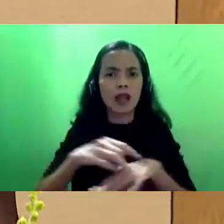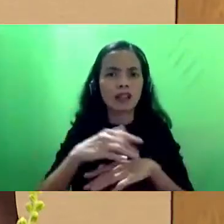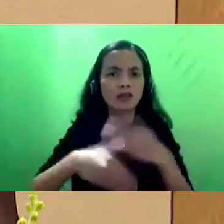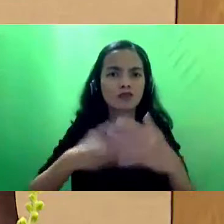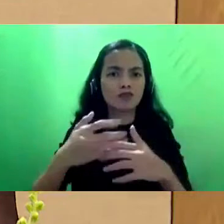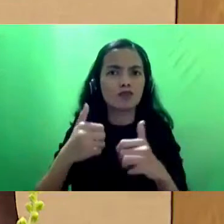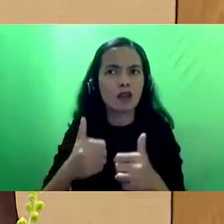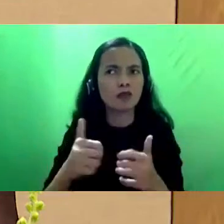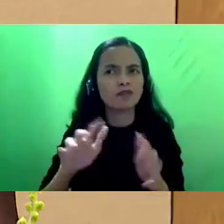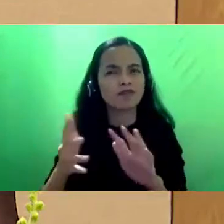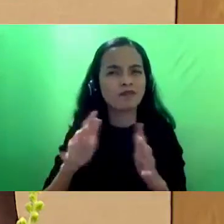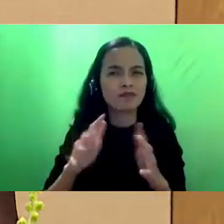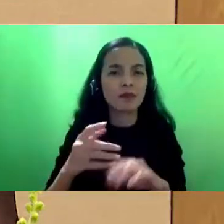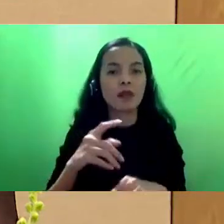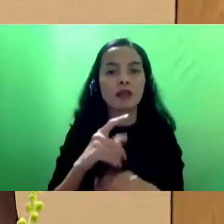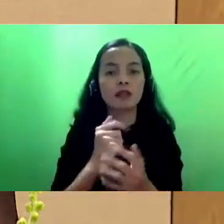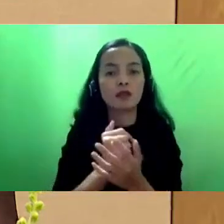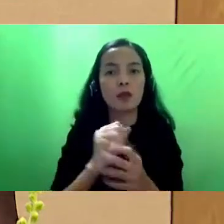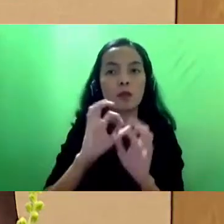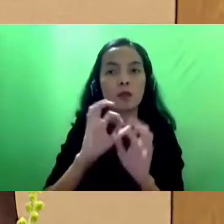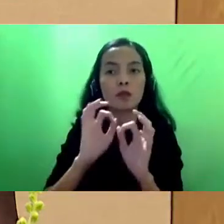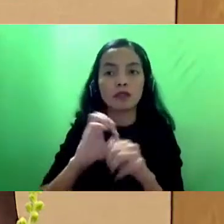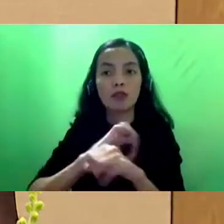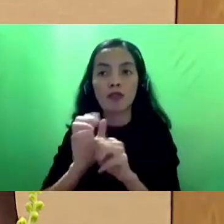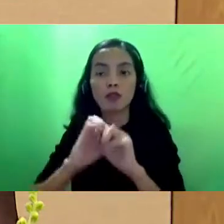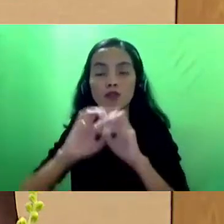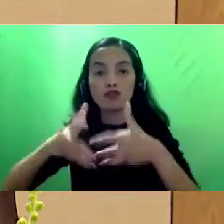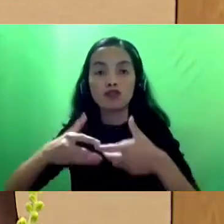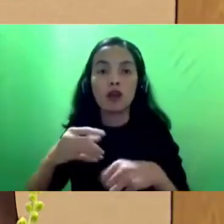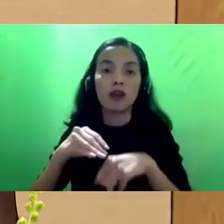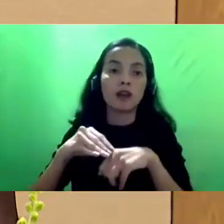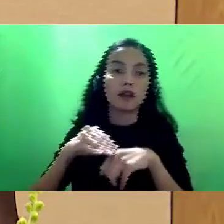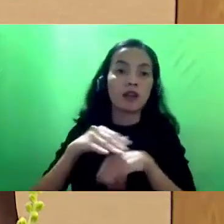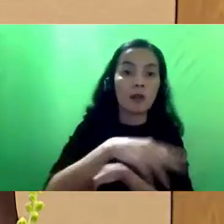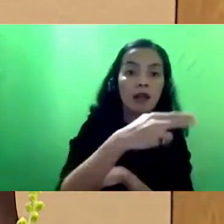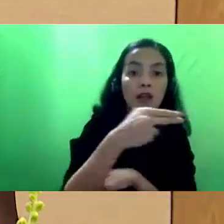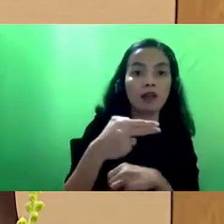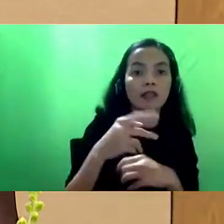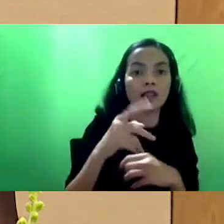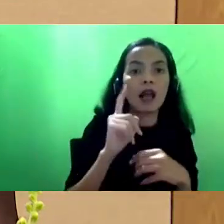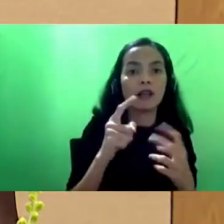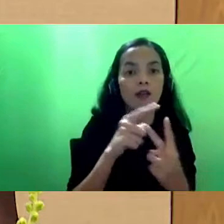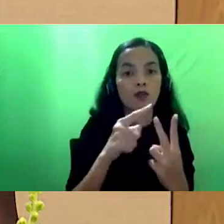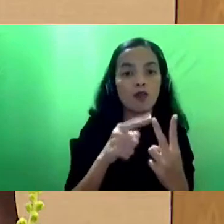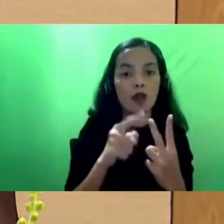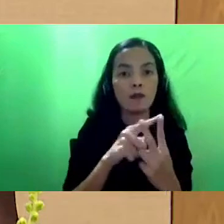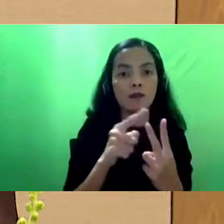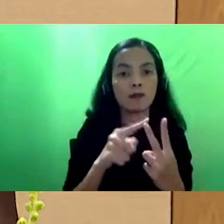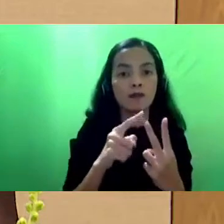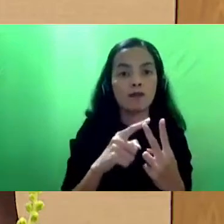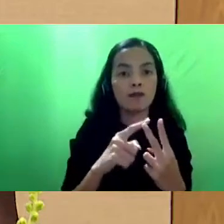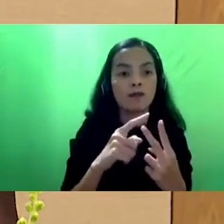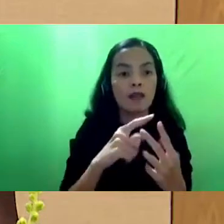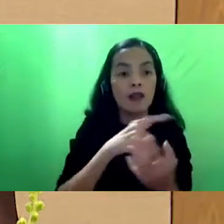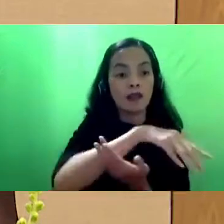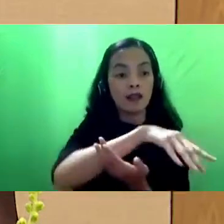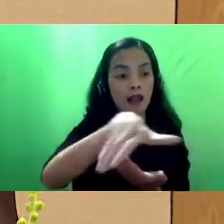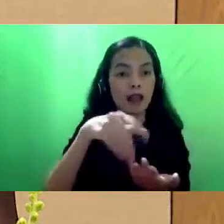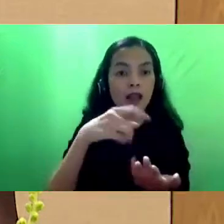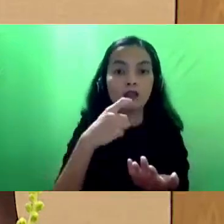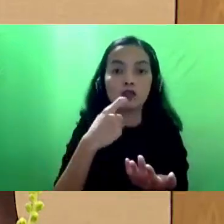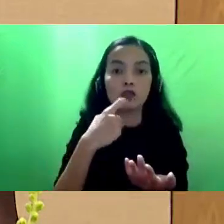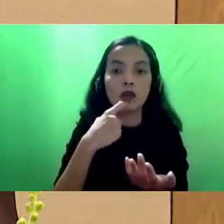issues related with the data. So the program, the coverage of the data can only reach the bottom